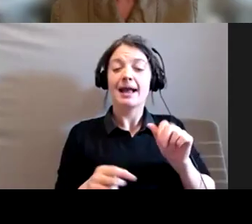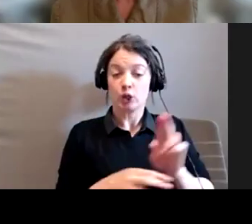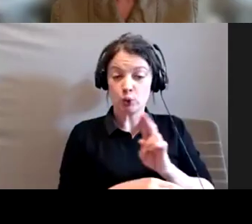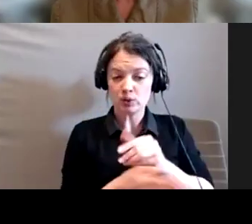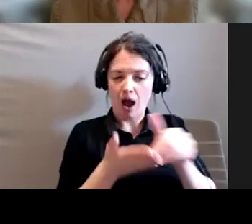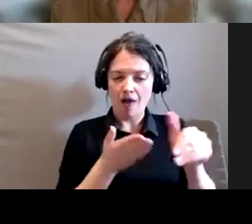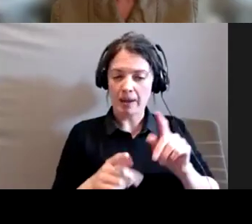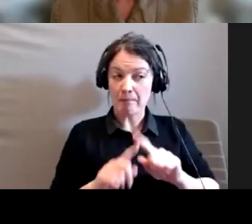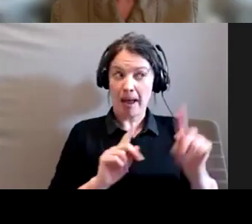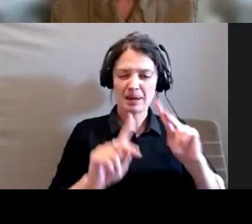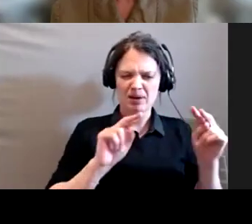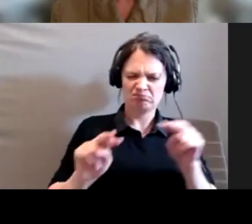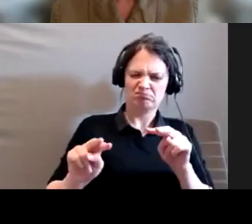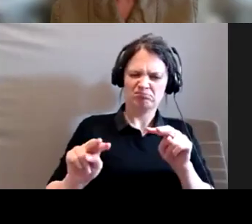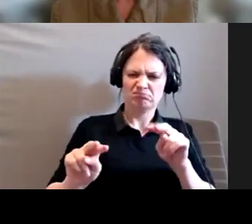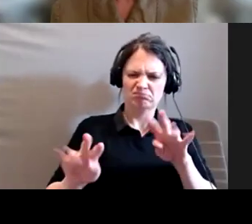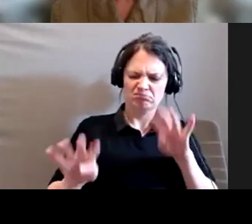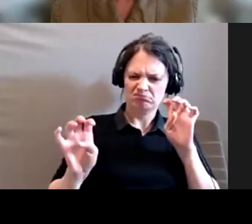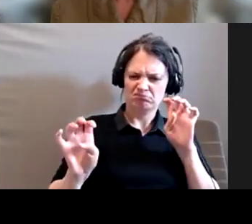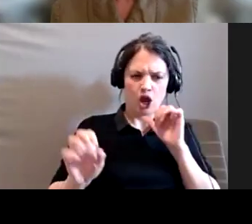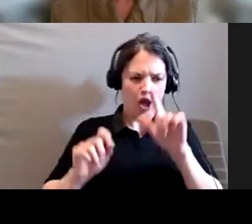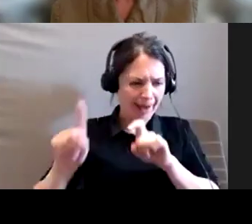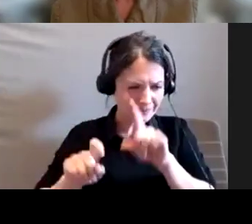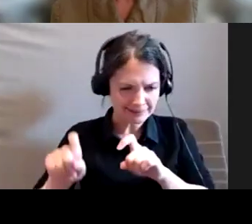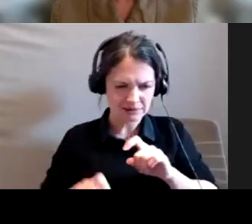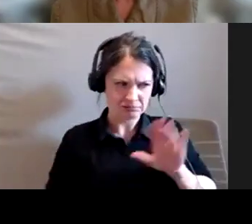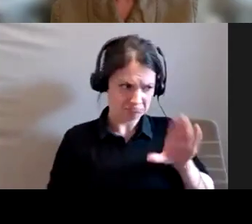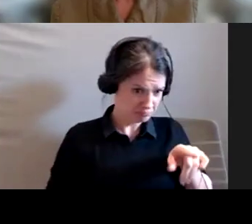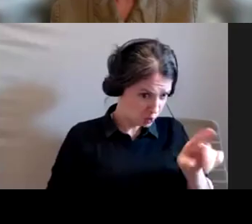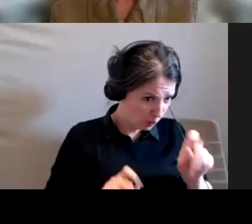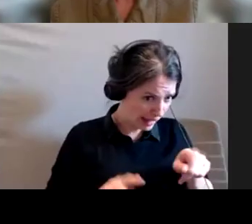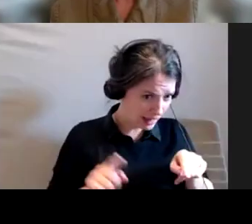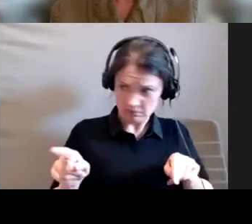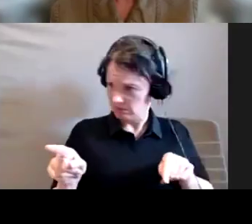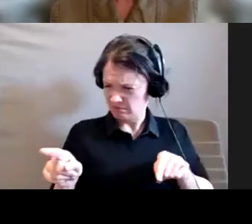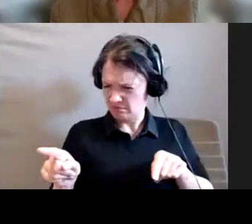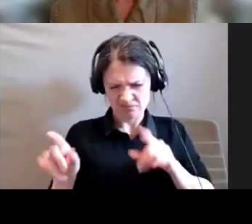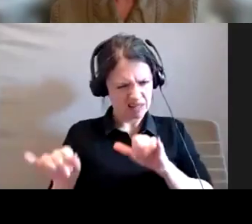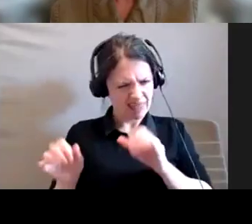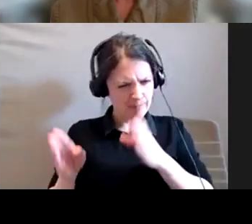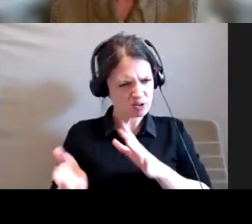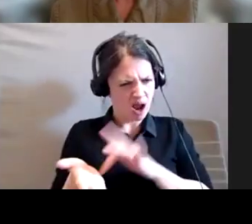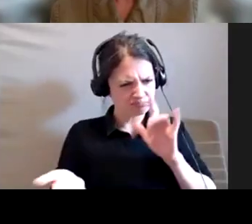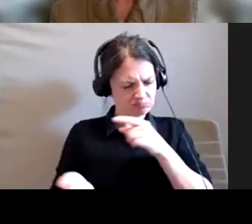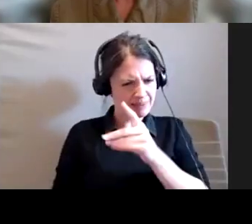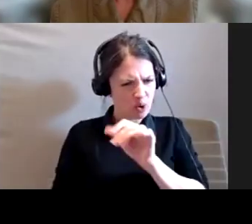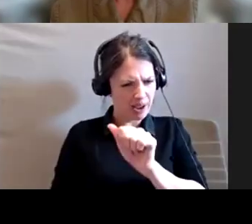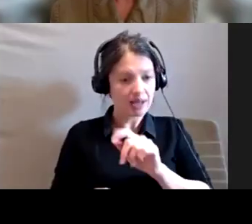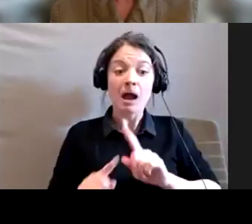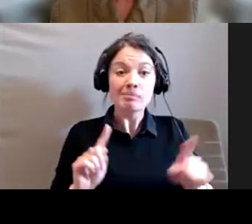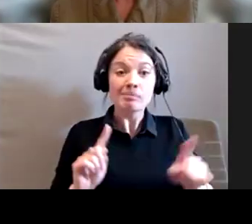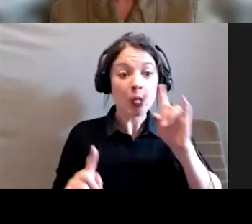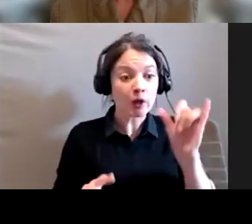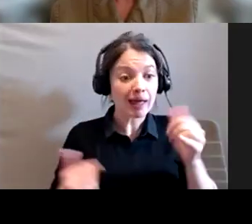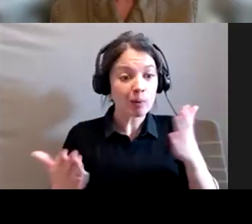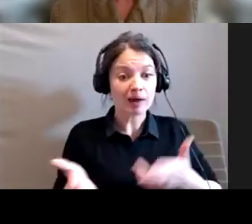interrogated. Um, Basically, so people are probably familiar with the term and maybe even use them. They're a legal document